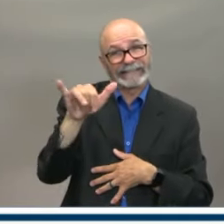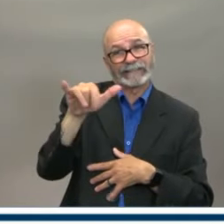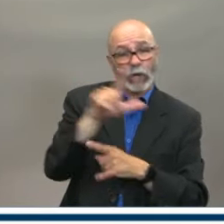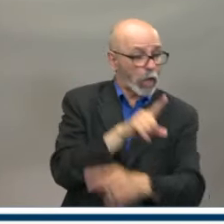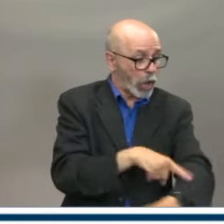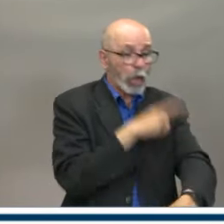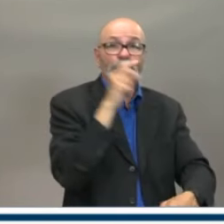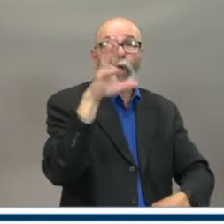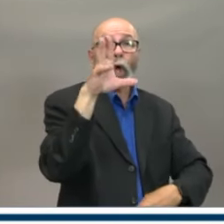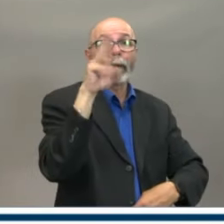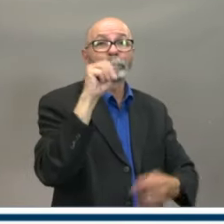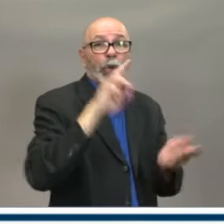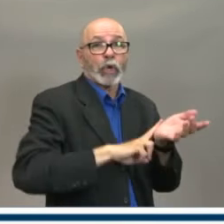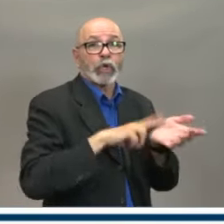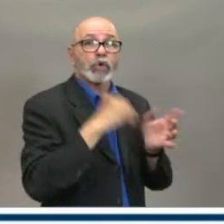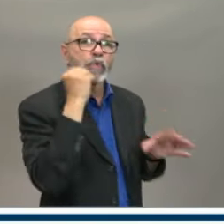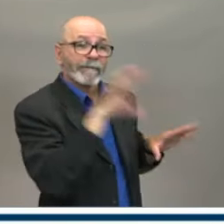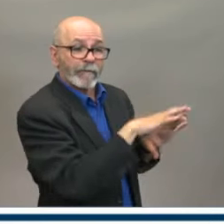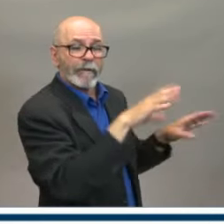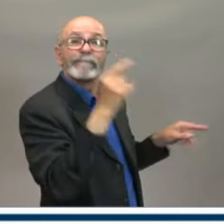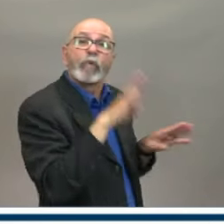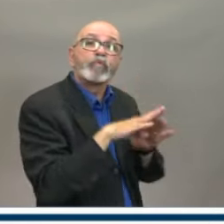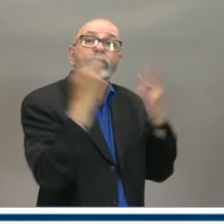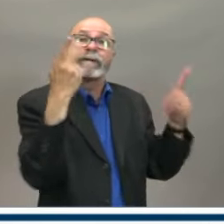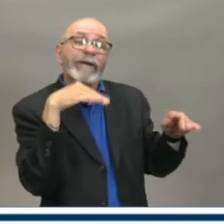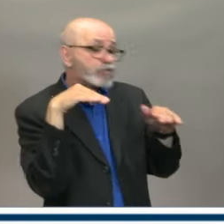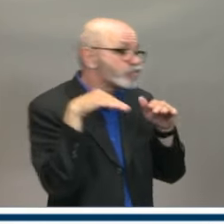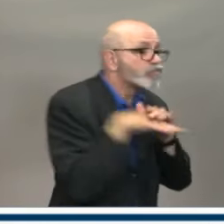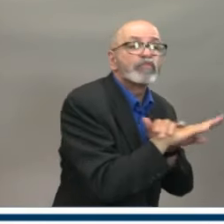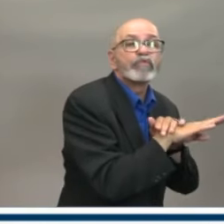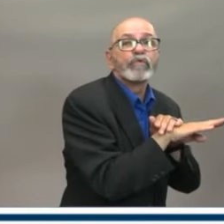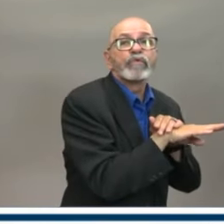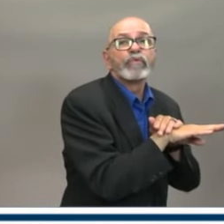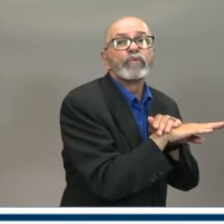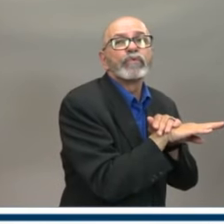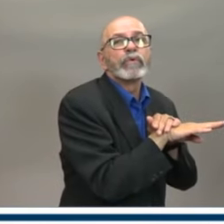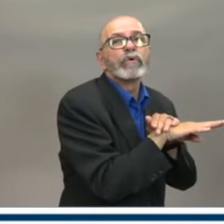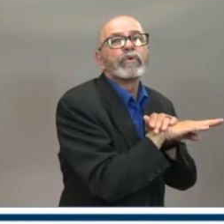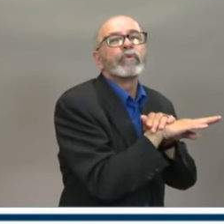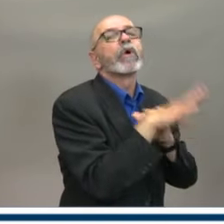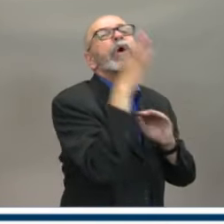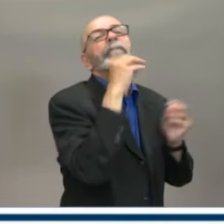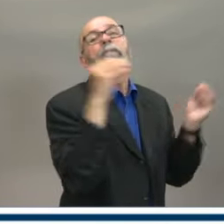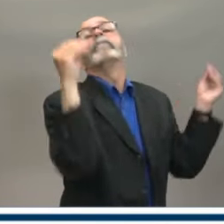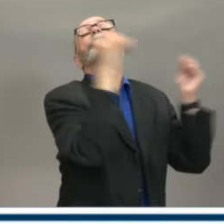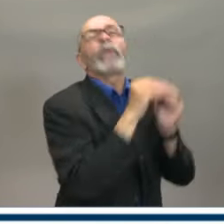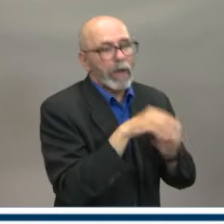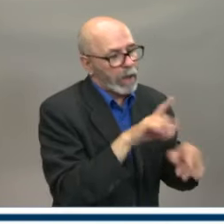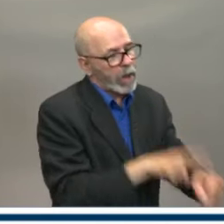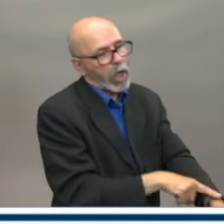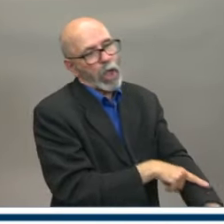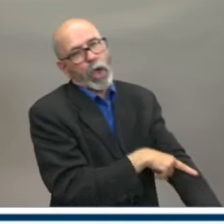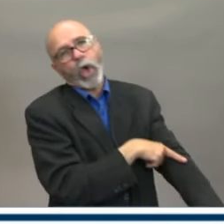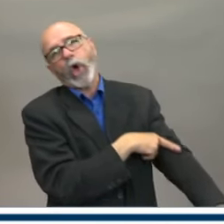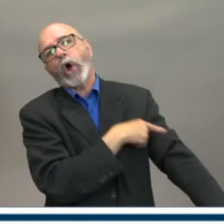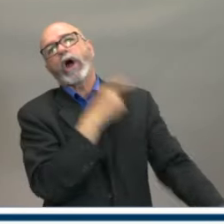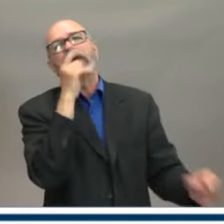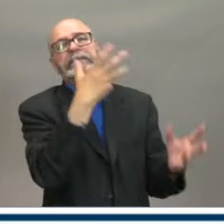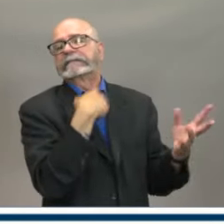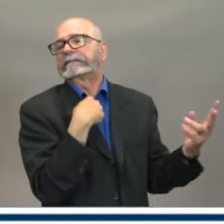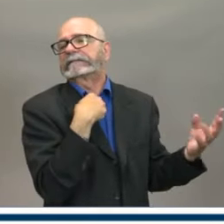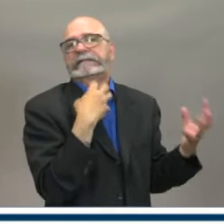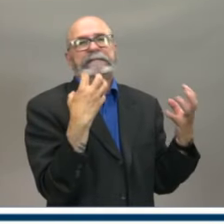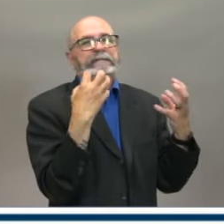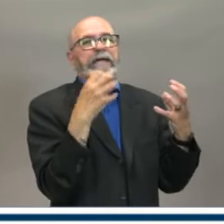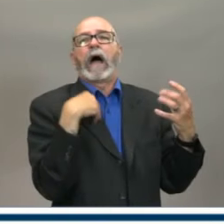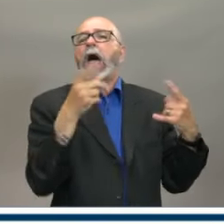we get to see our loved ones, whether that is late in December. It's not that we would never see them again. That was not the intent of the comment,